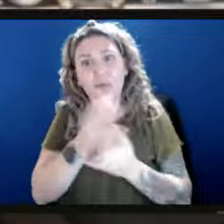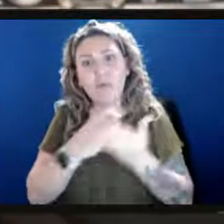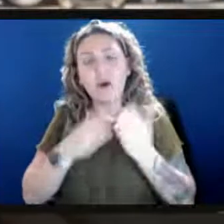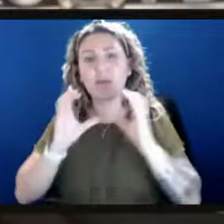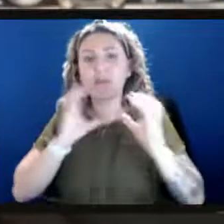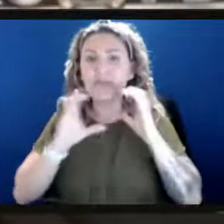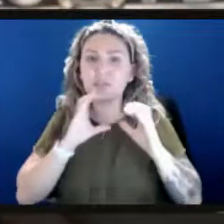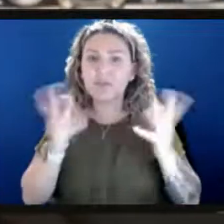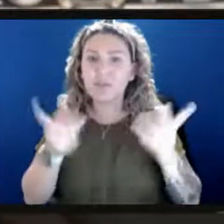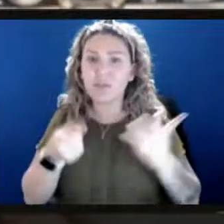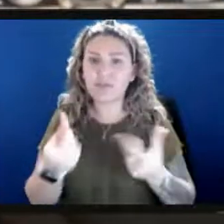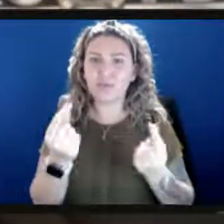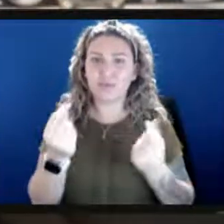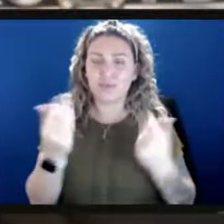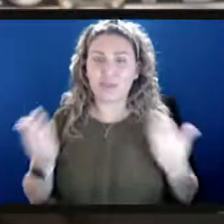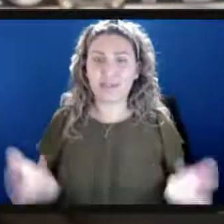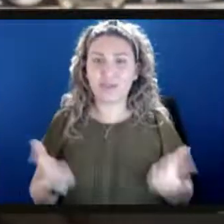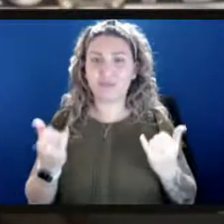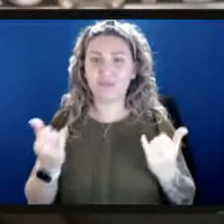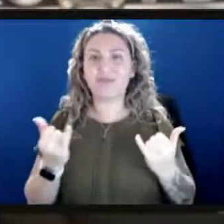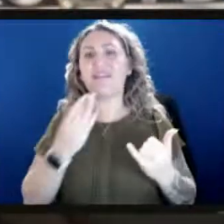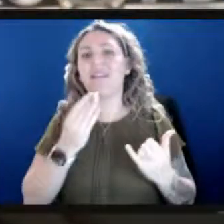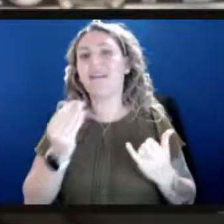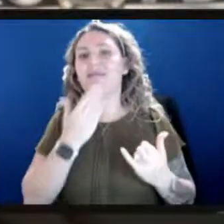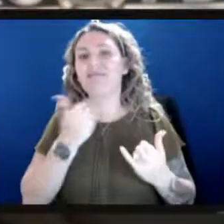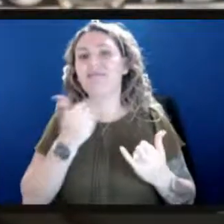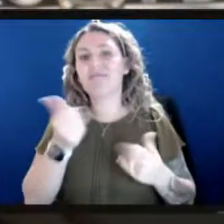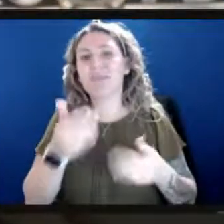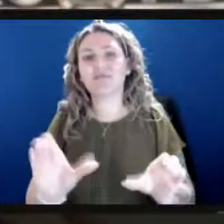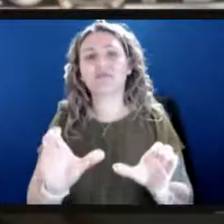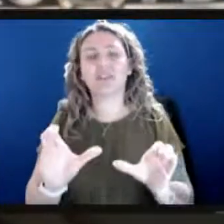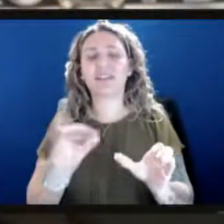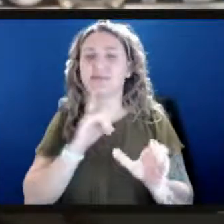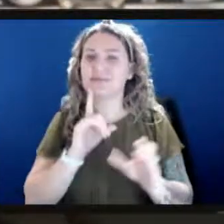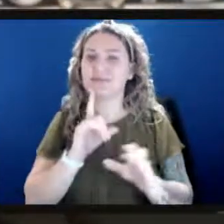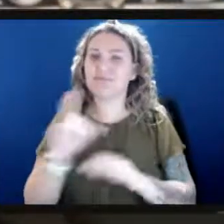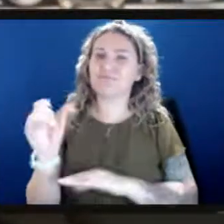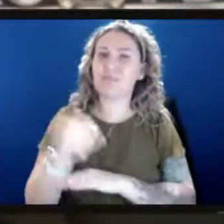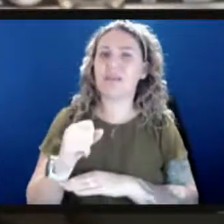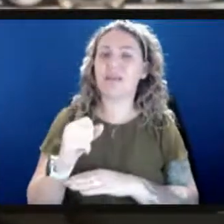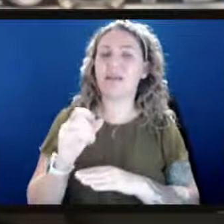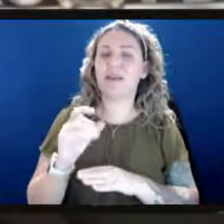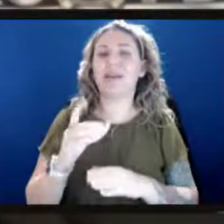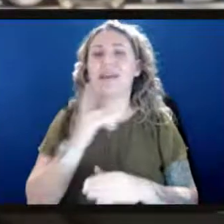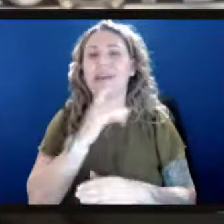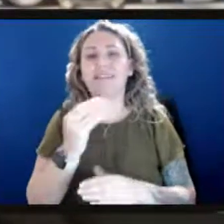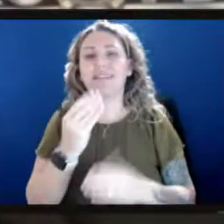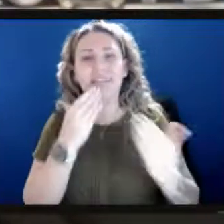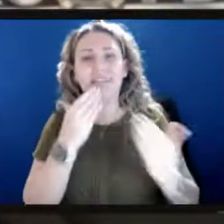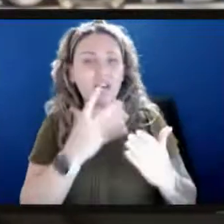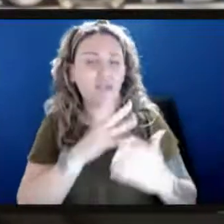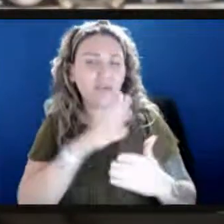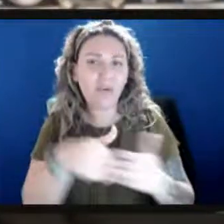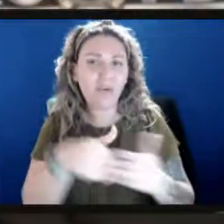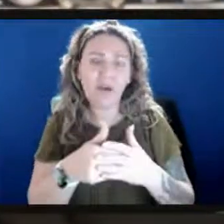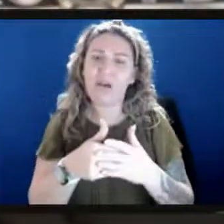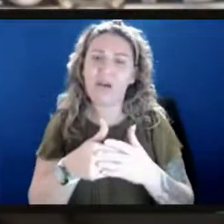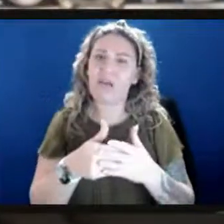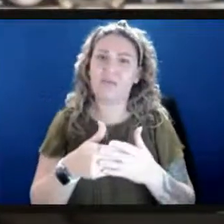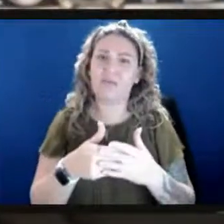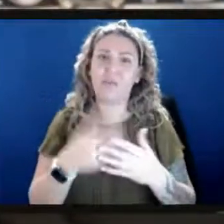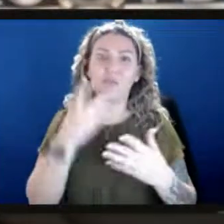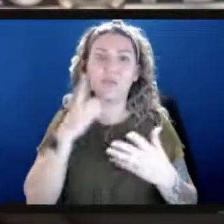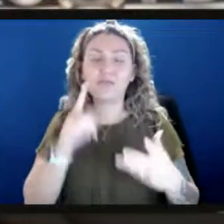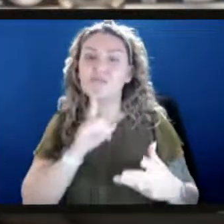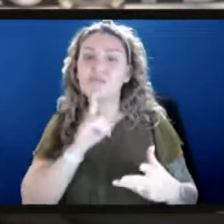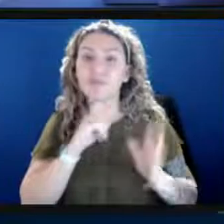guys are doing here, the better chance we have to combat this. So I just want to thank all of you guys for making this a topic that is on people's